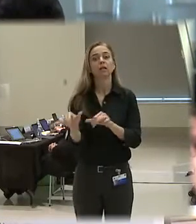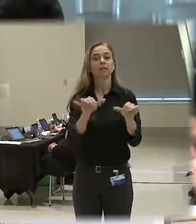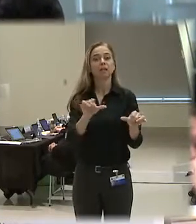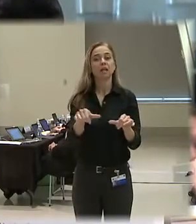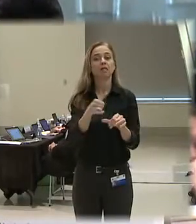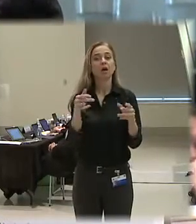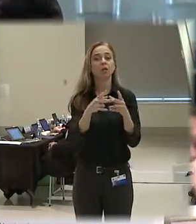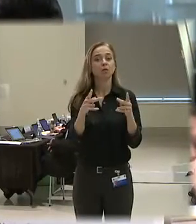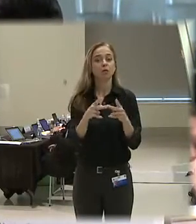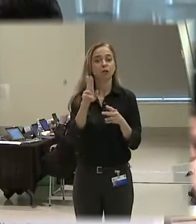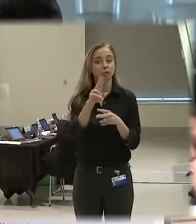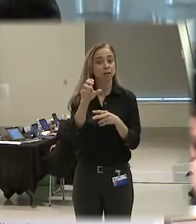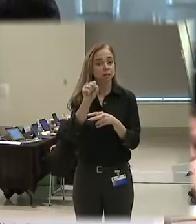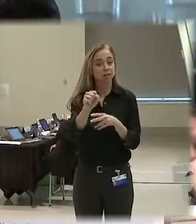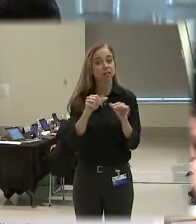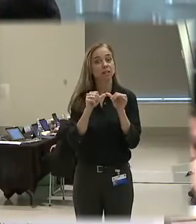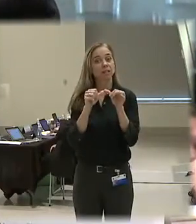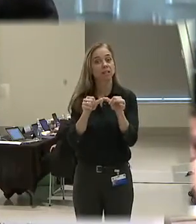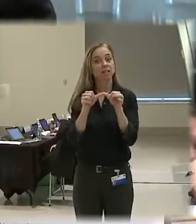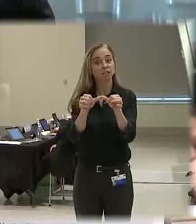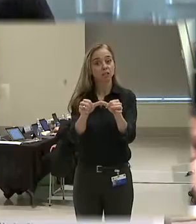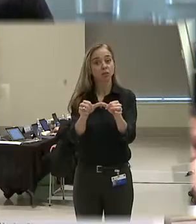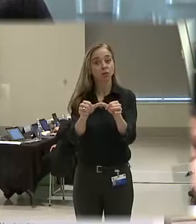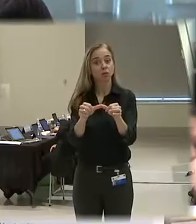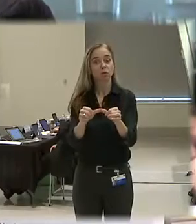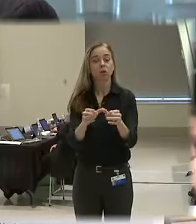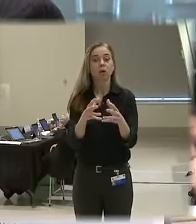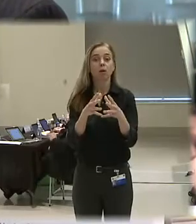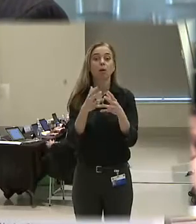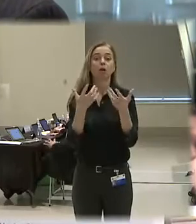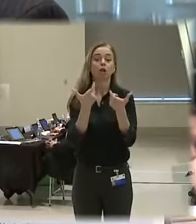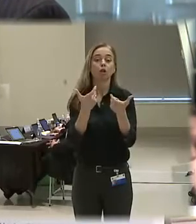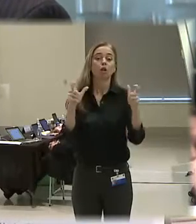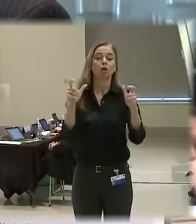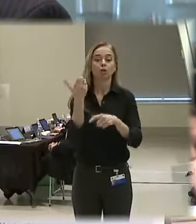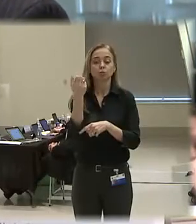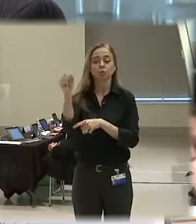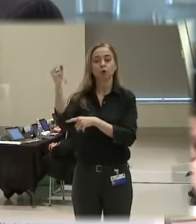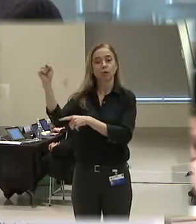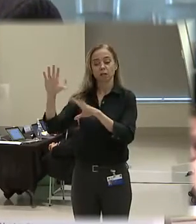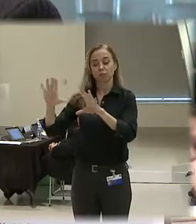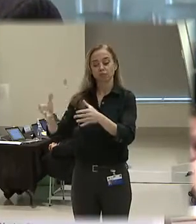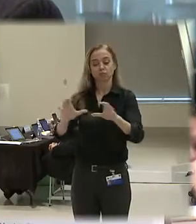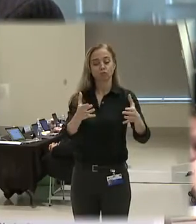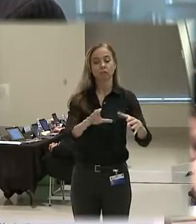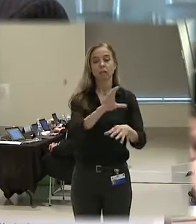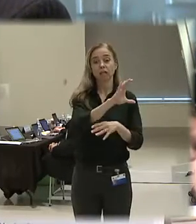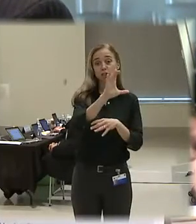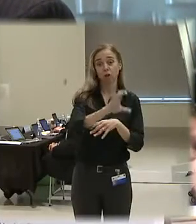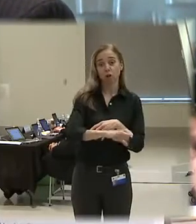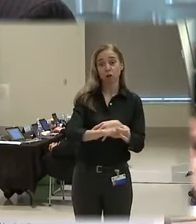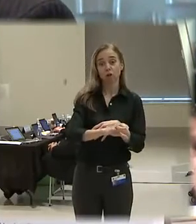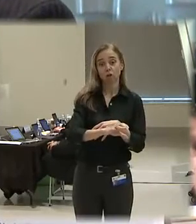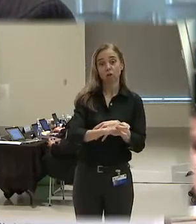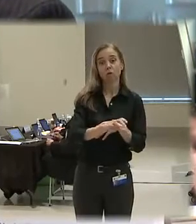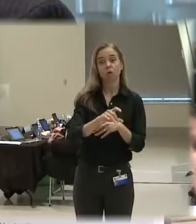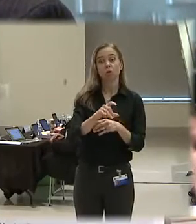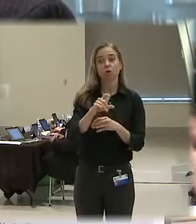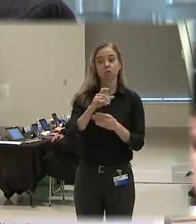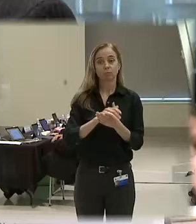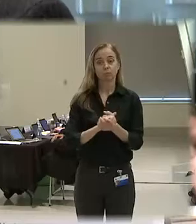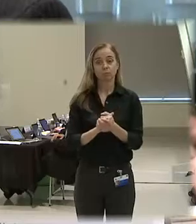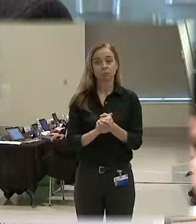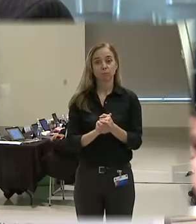place else in the country, there continue to be large protests on a regular basis in the city of Chicago regarding a large array of